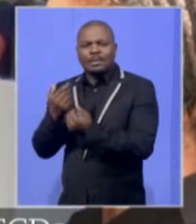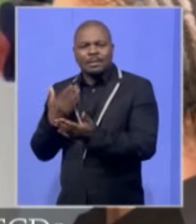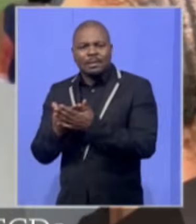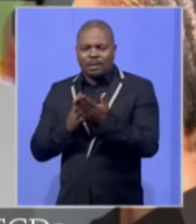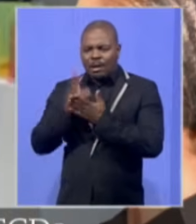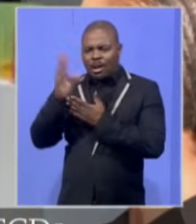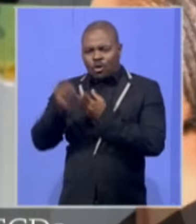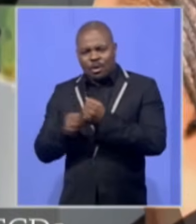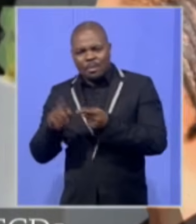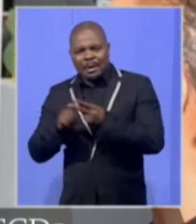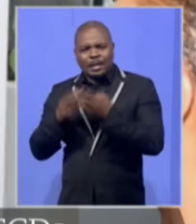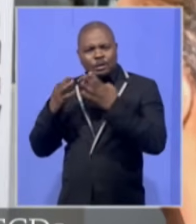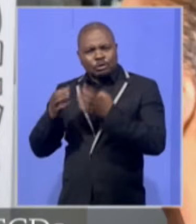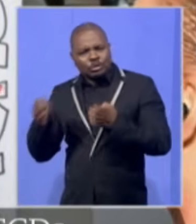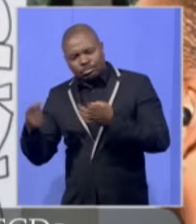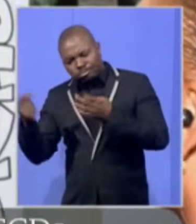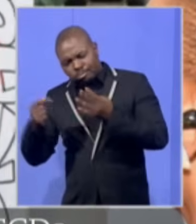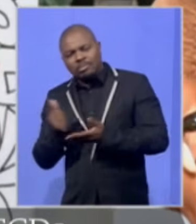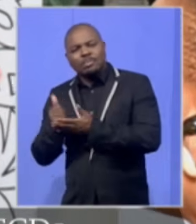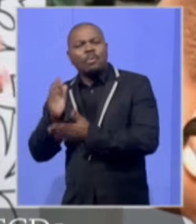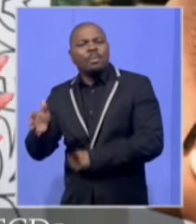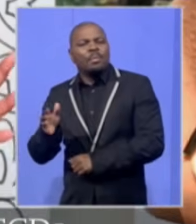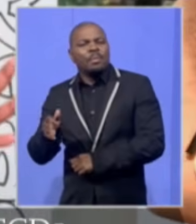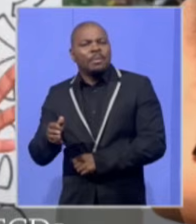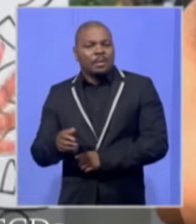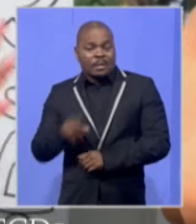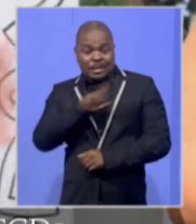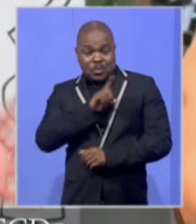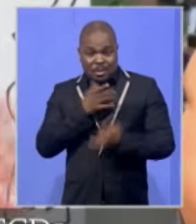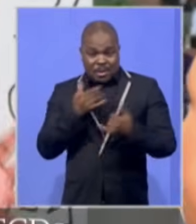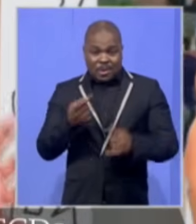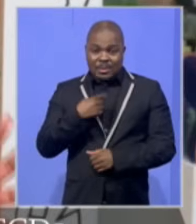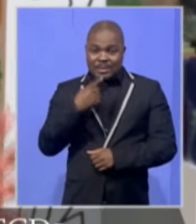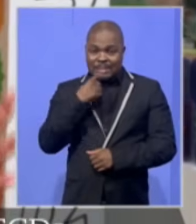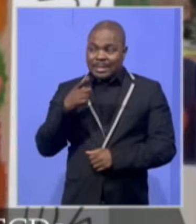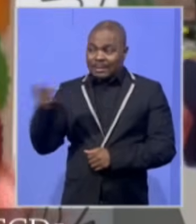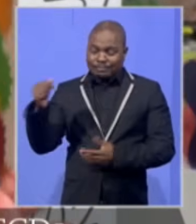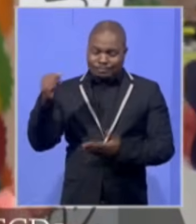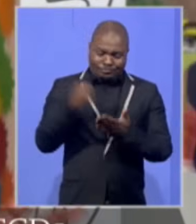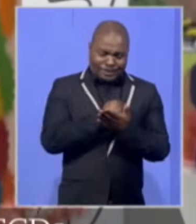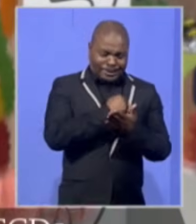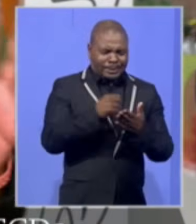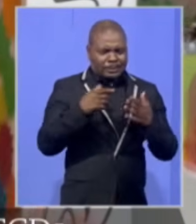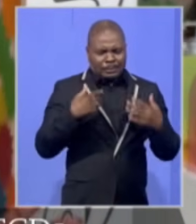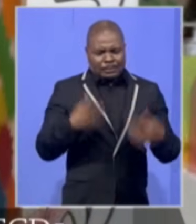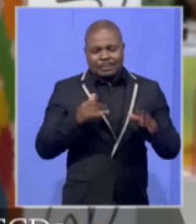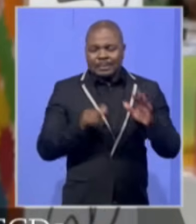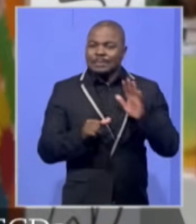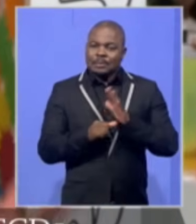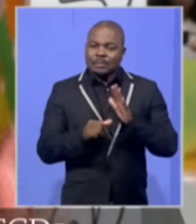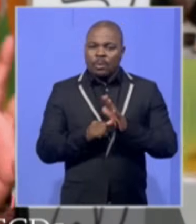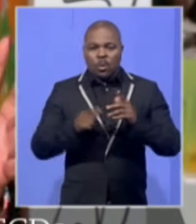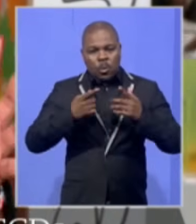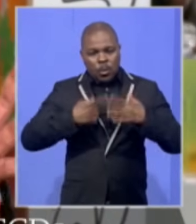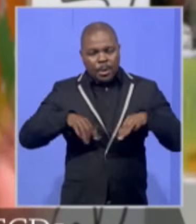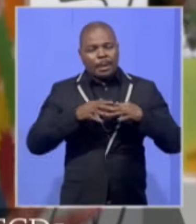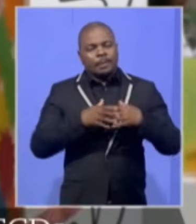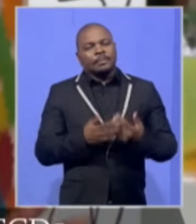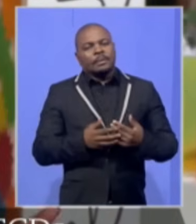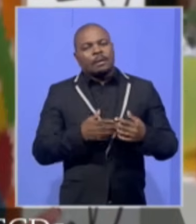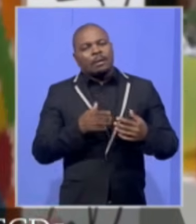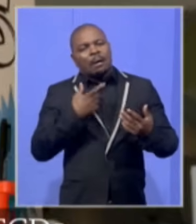curriculum, and all these other things. So this is why we are saying mass registration is going to be important. We're setting ourselves a